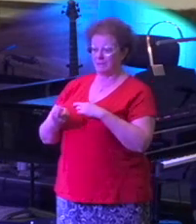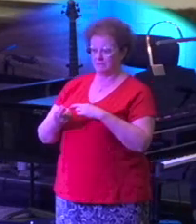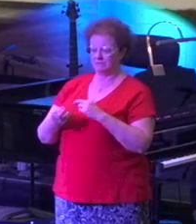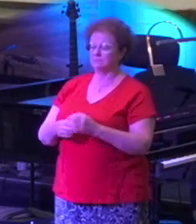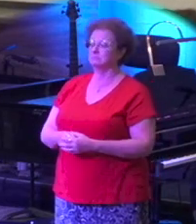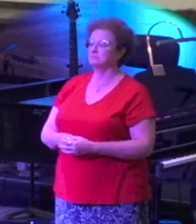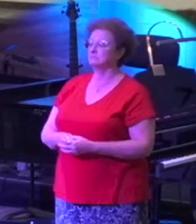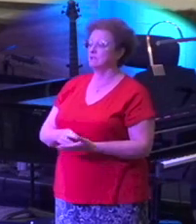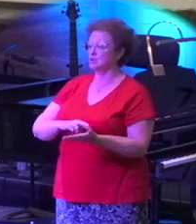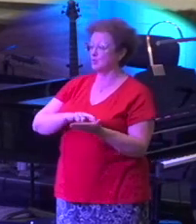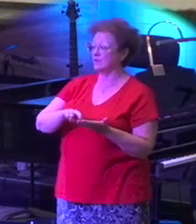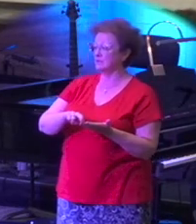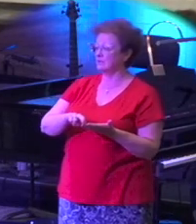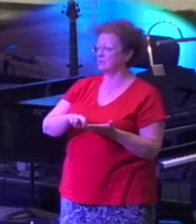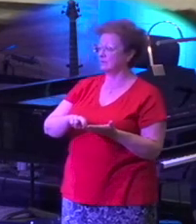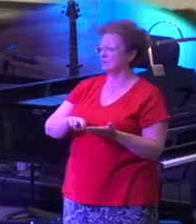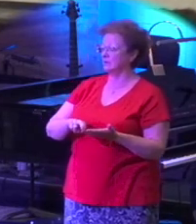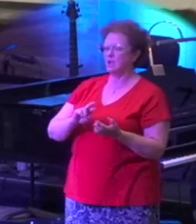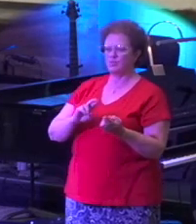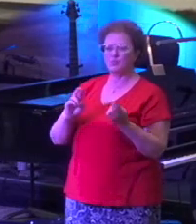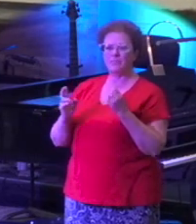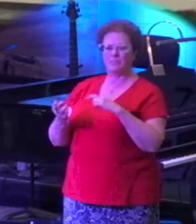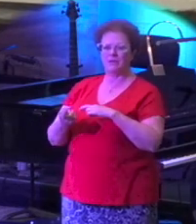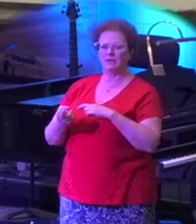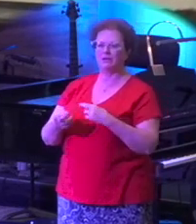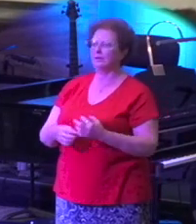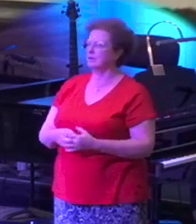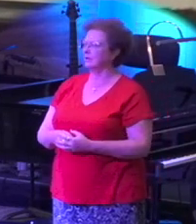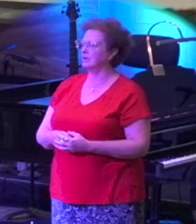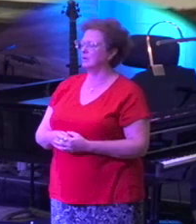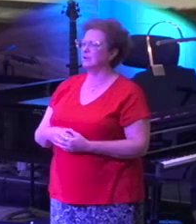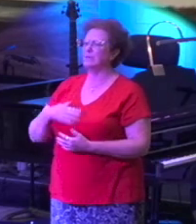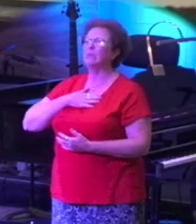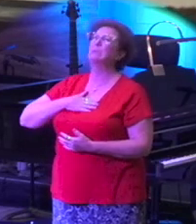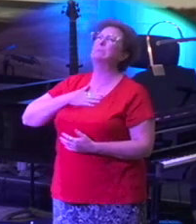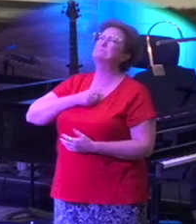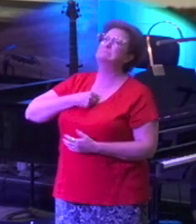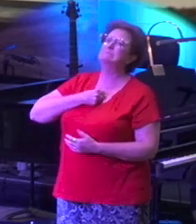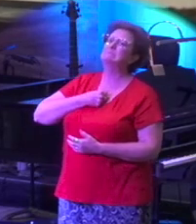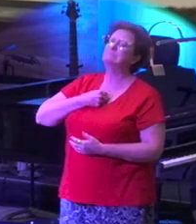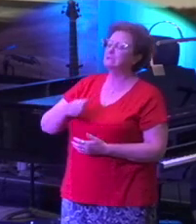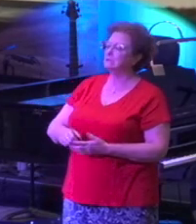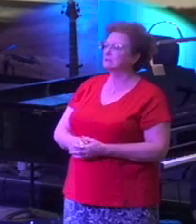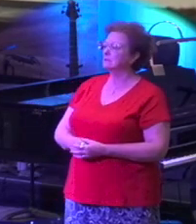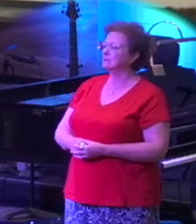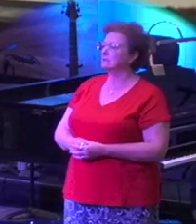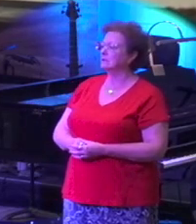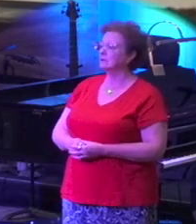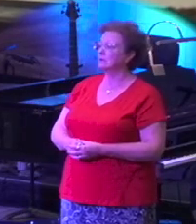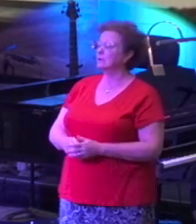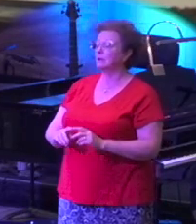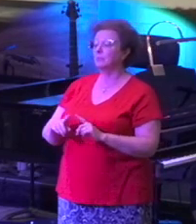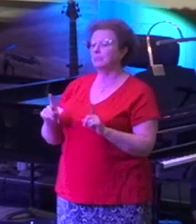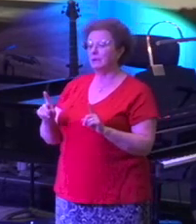think that repent is a church word. It means like, oh God, I'm so sorry. It's actually not that meaning.